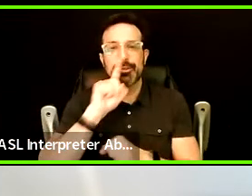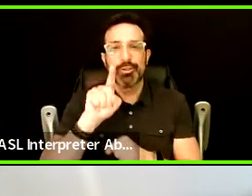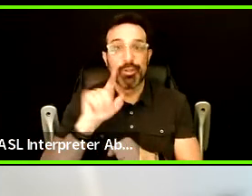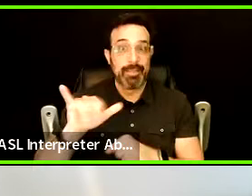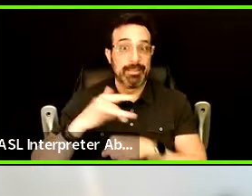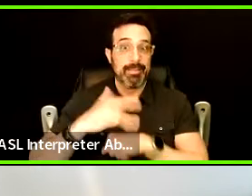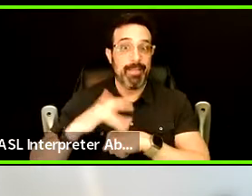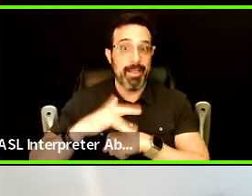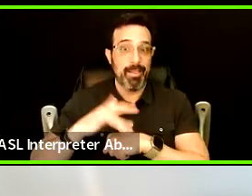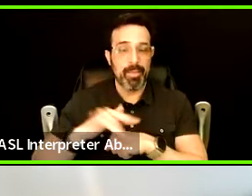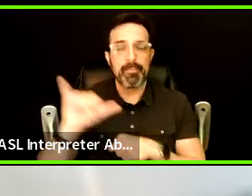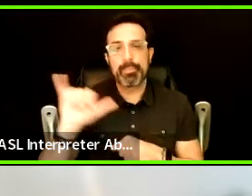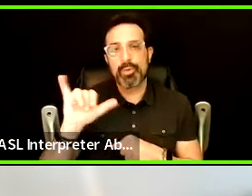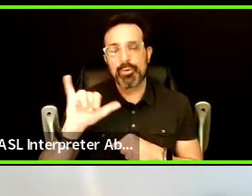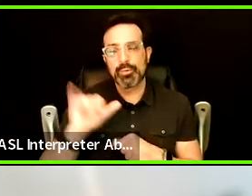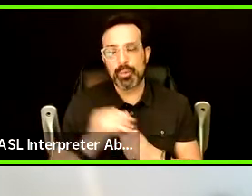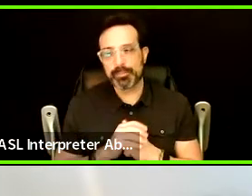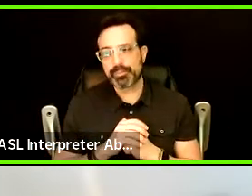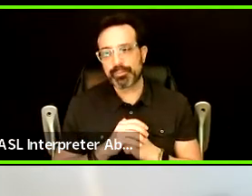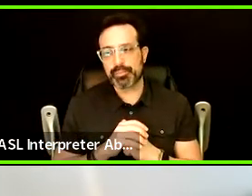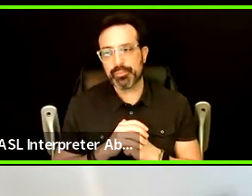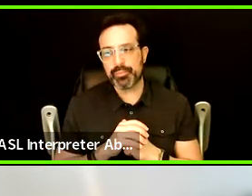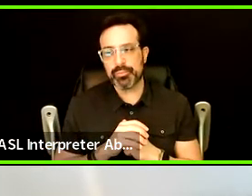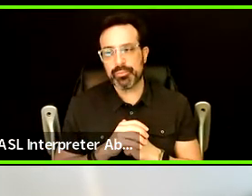available, as well as